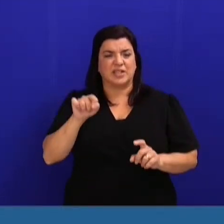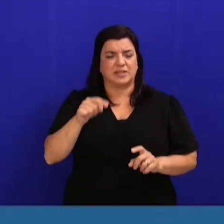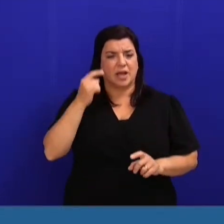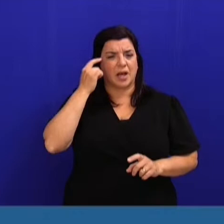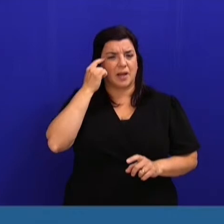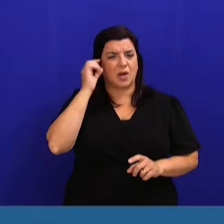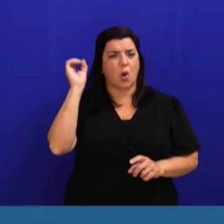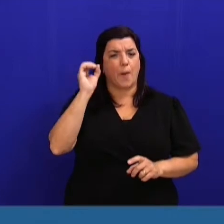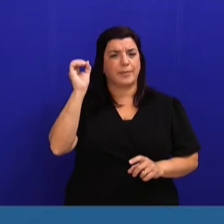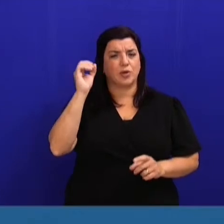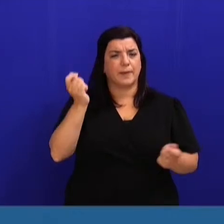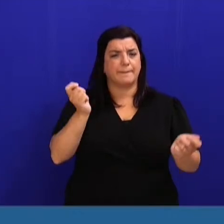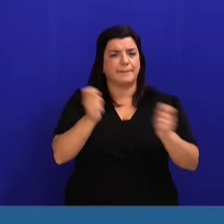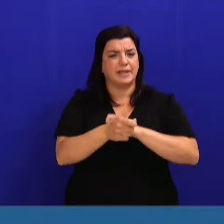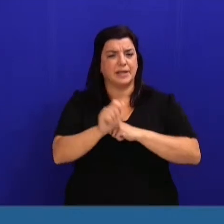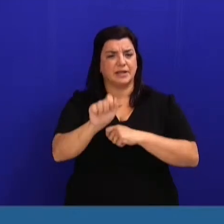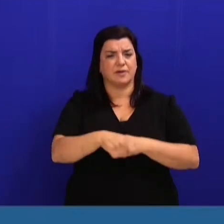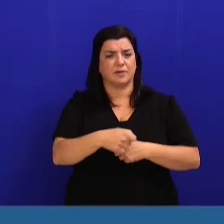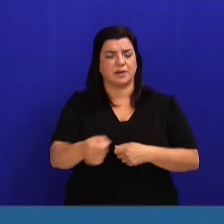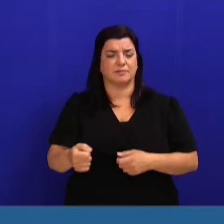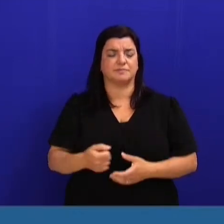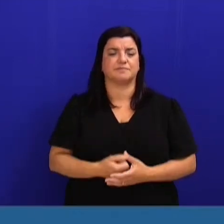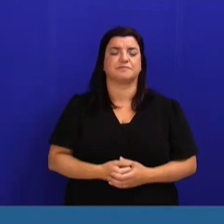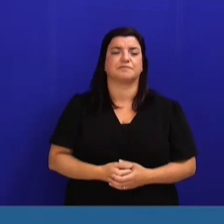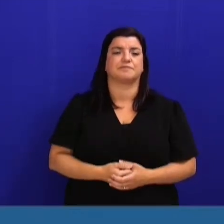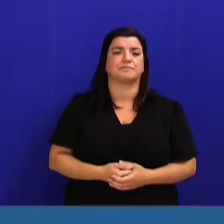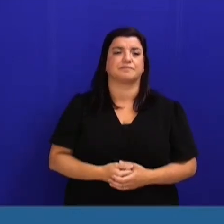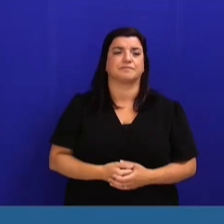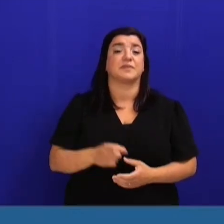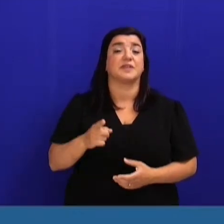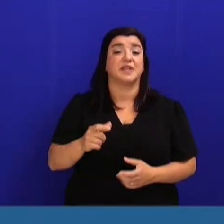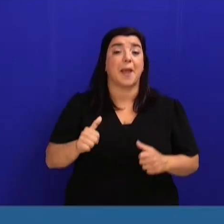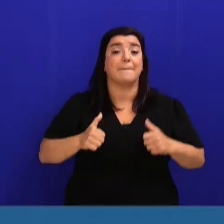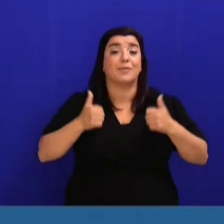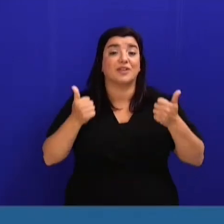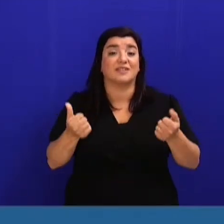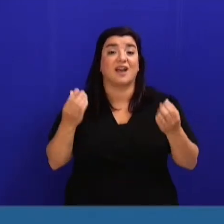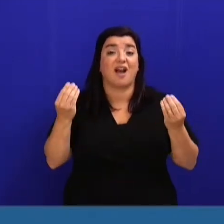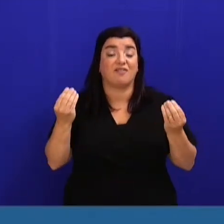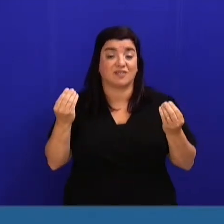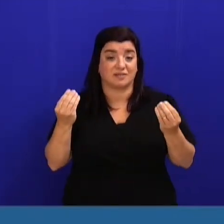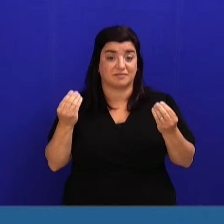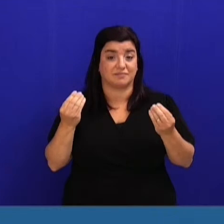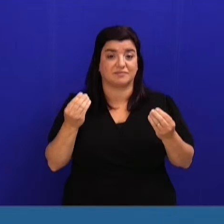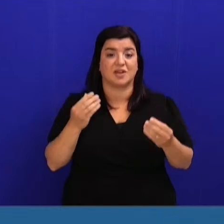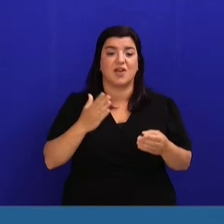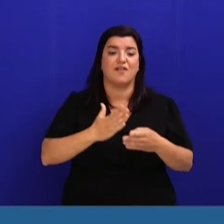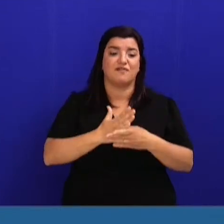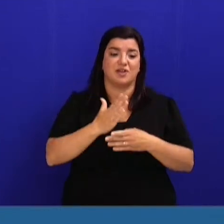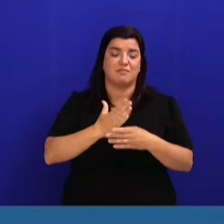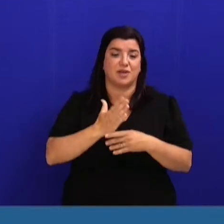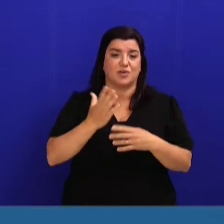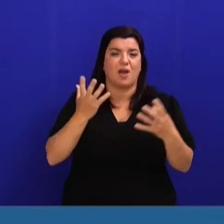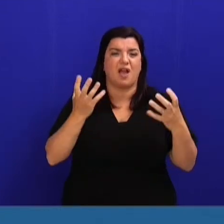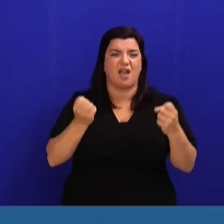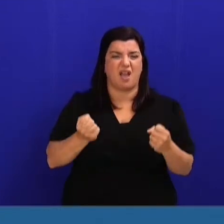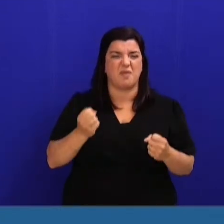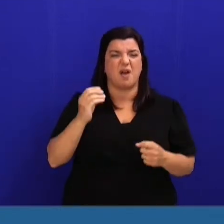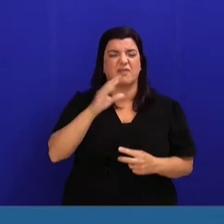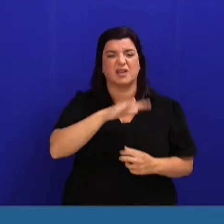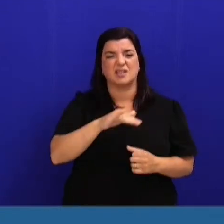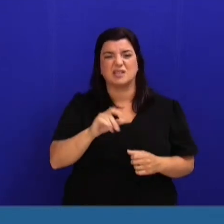f'dan iż-żmien. Grazzi. Din hija importanti ħafna li fil-bidu jkollok nies li kellhom forsi